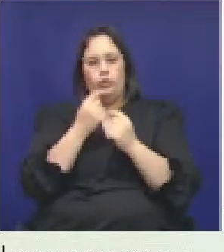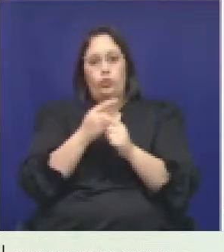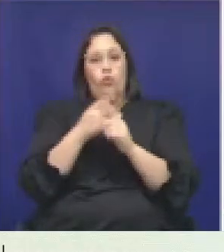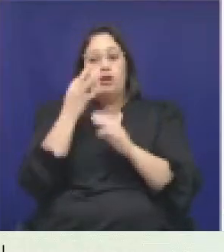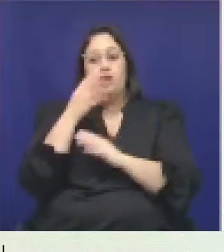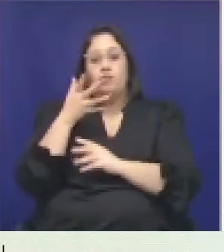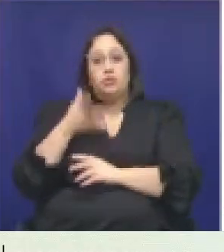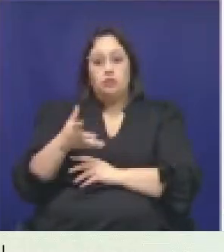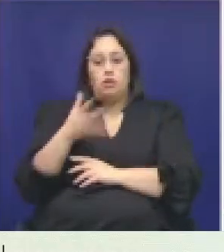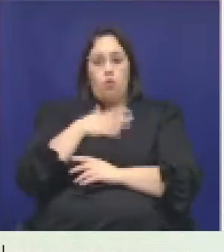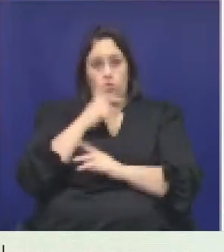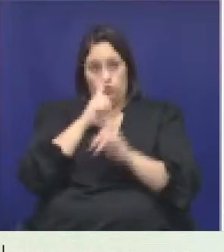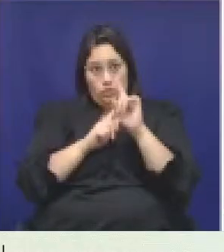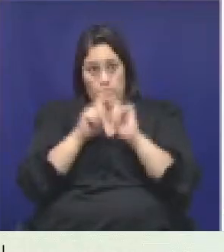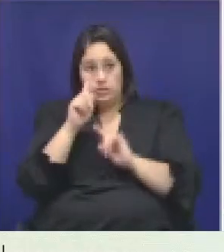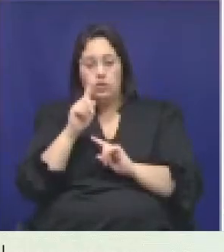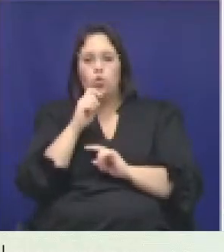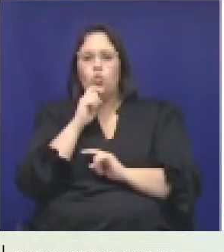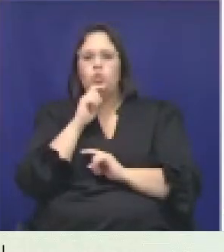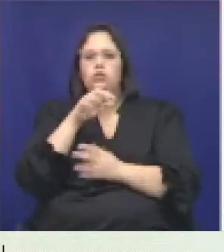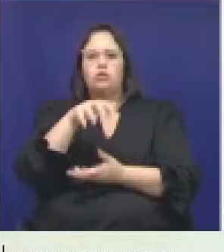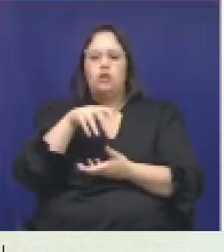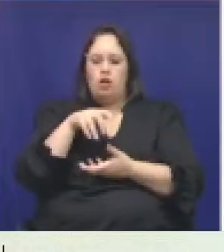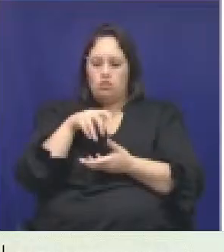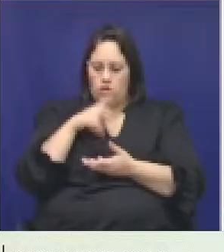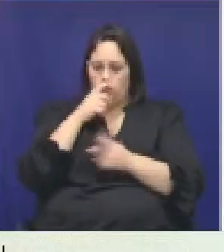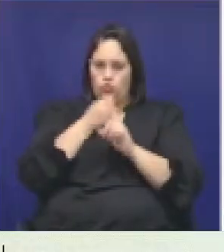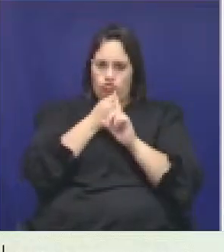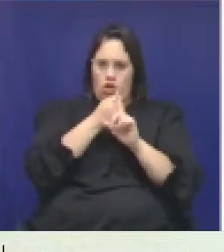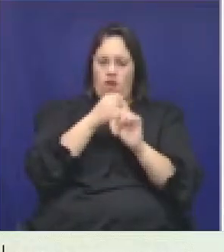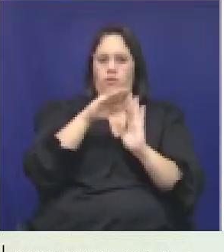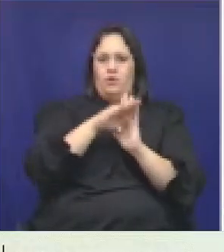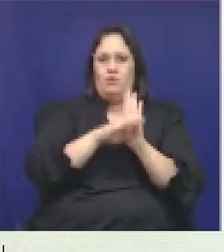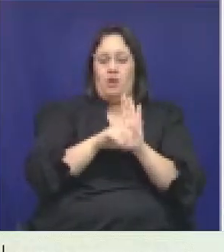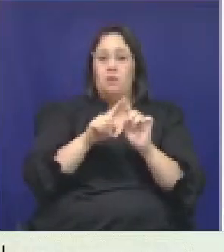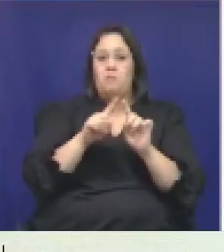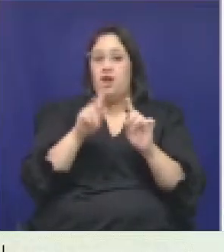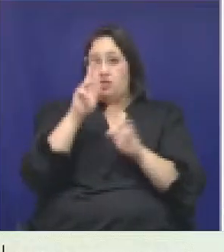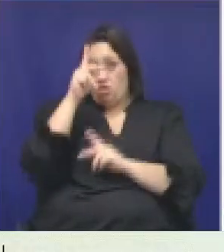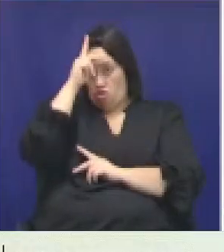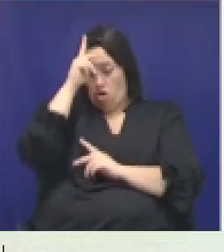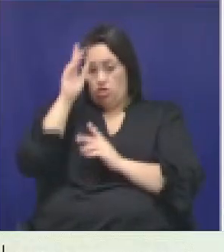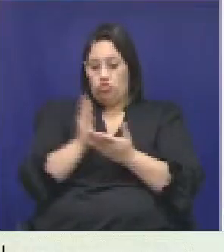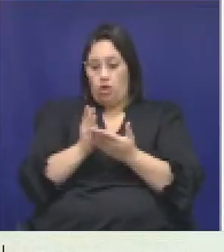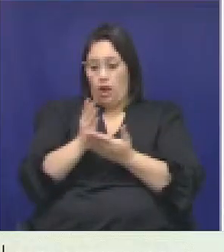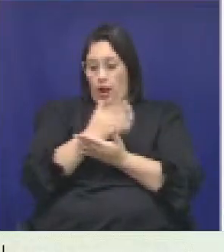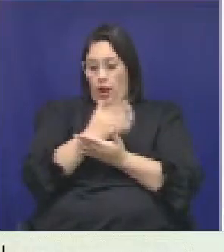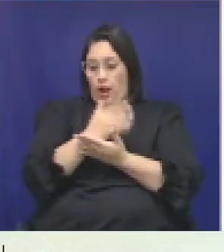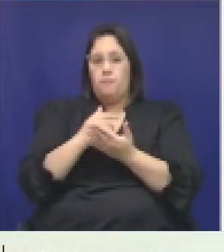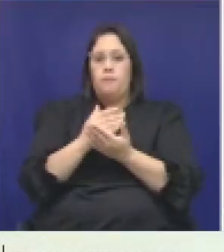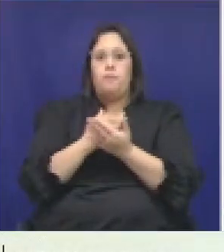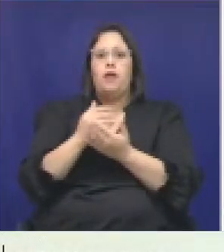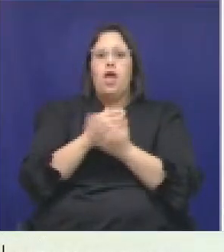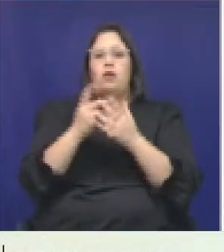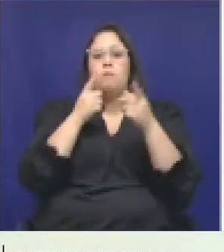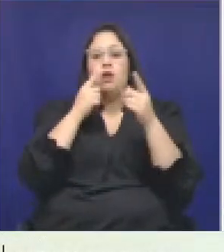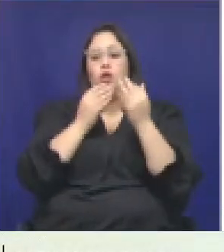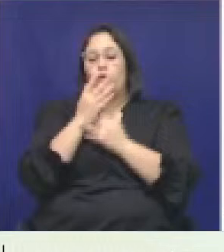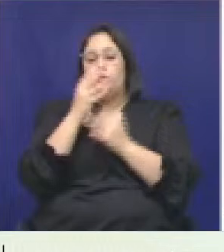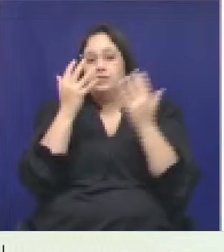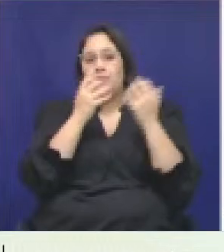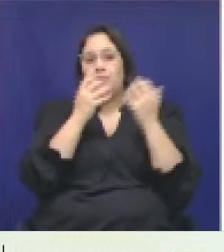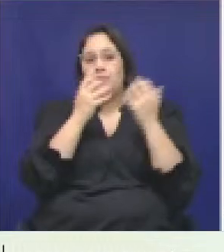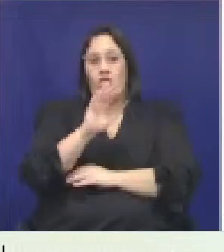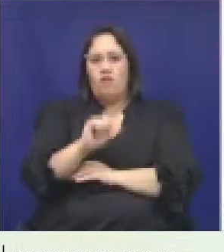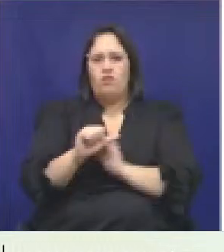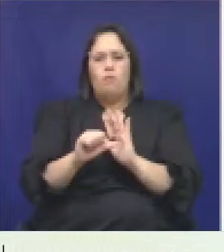that wants to succeed uses data to drive its programs. The knowledge generated and managed through Stats SA is crucial for